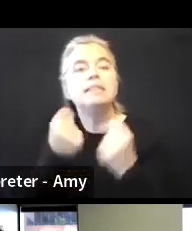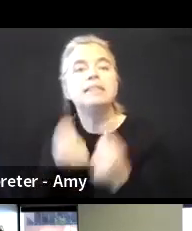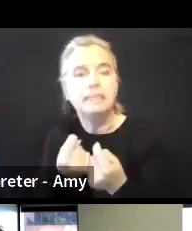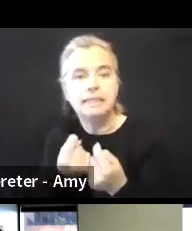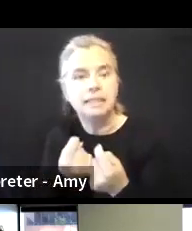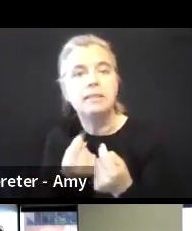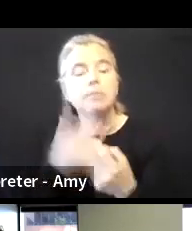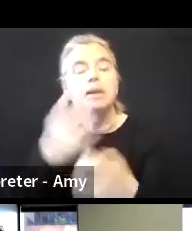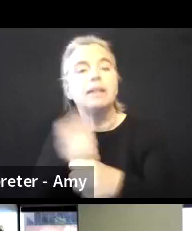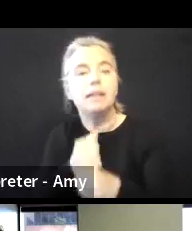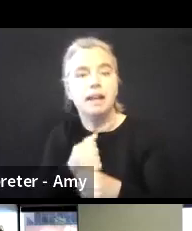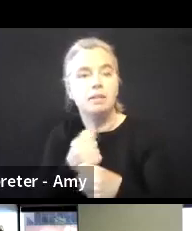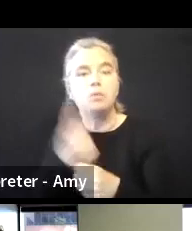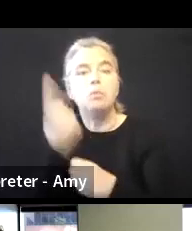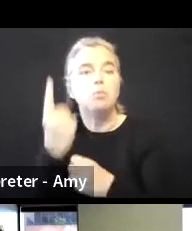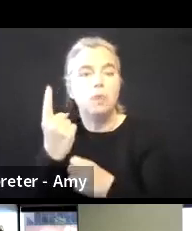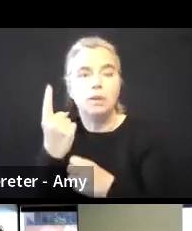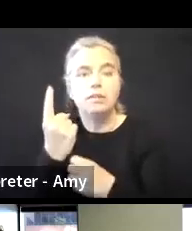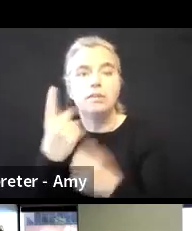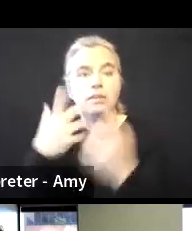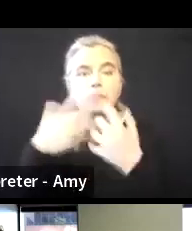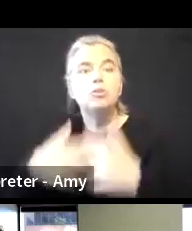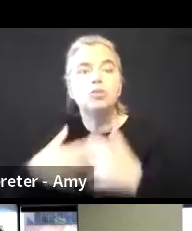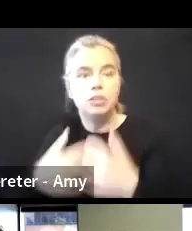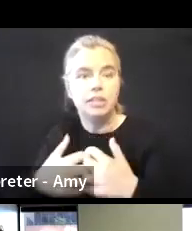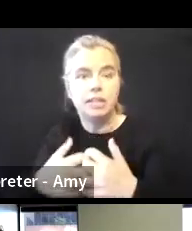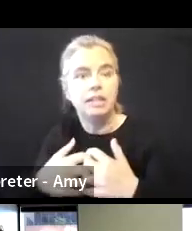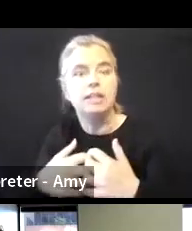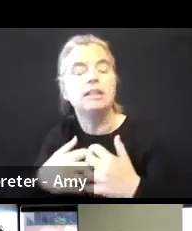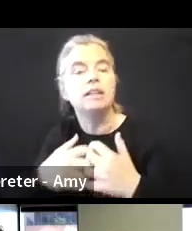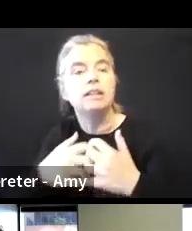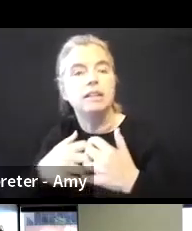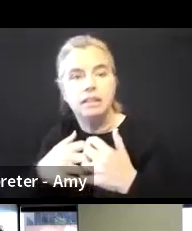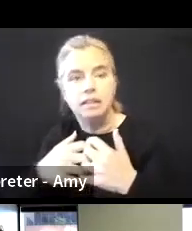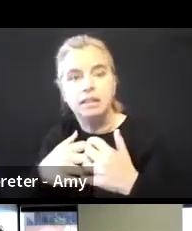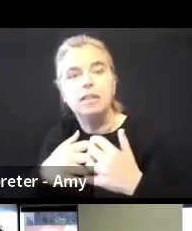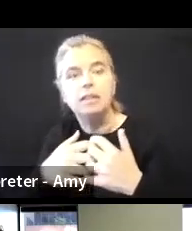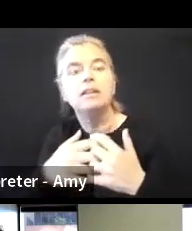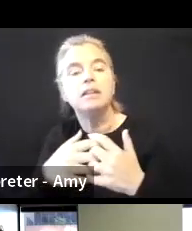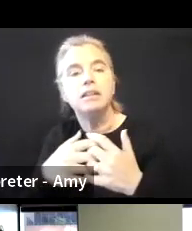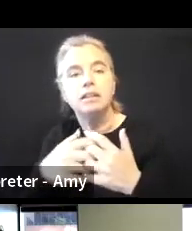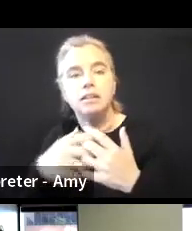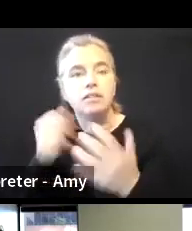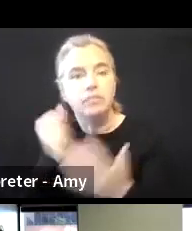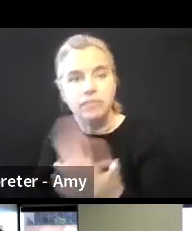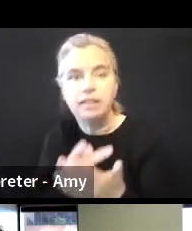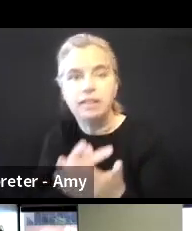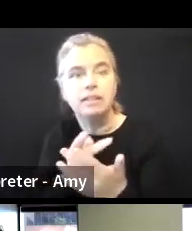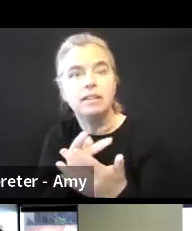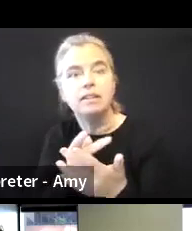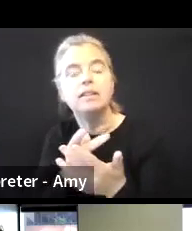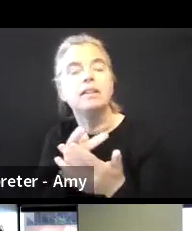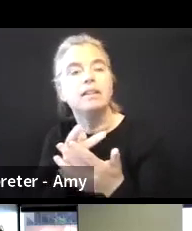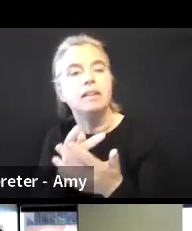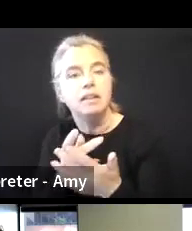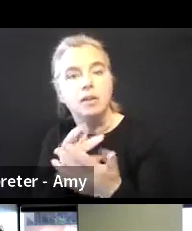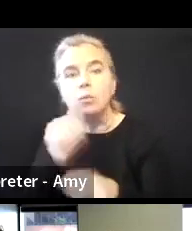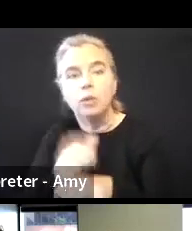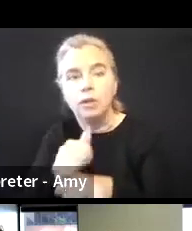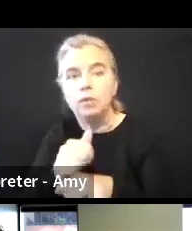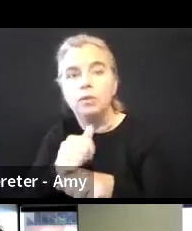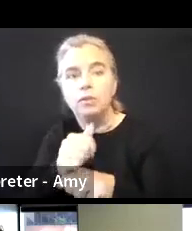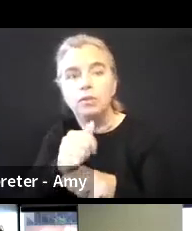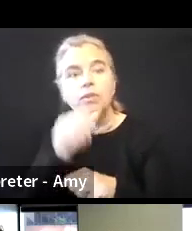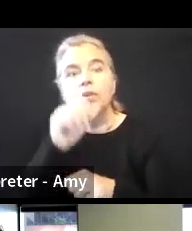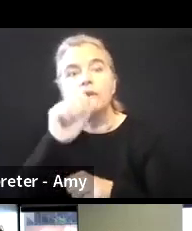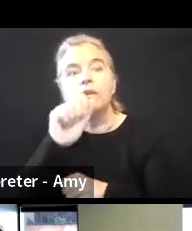working very collective or very in concert with the gating supplier, Orion, to ensure that the validator